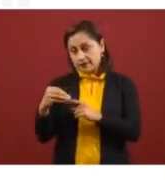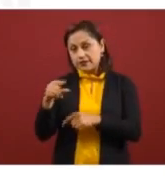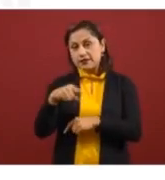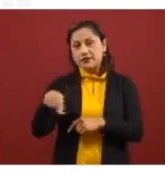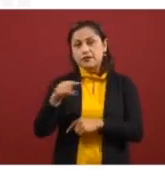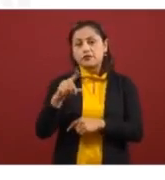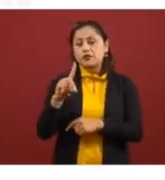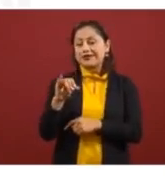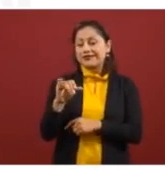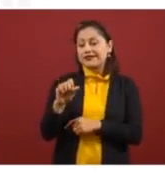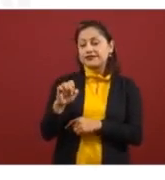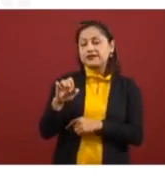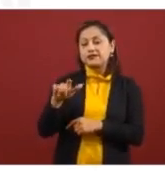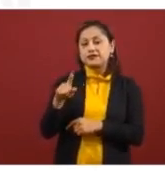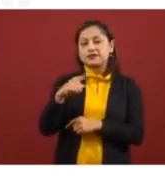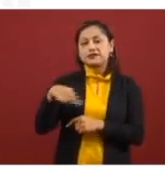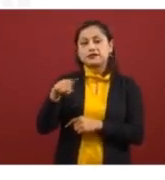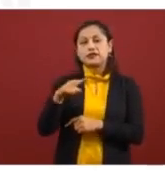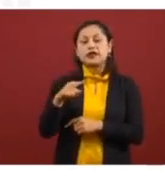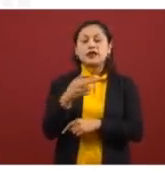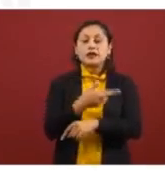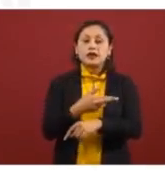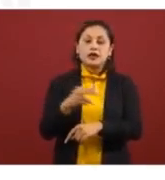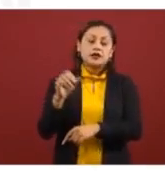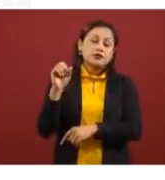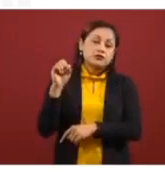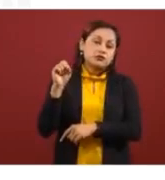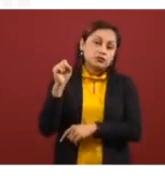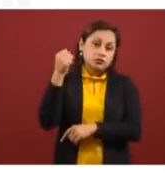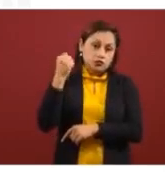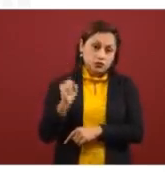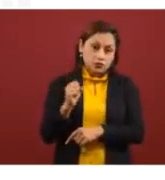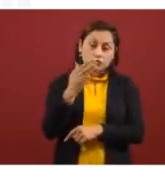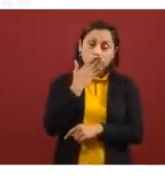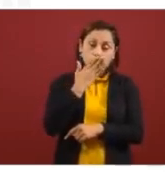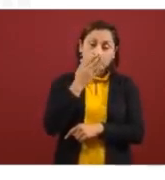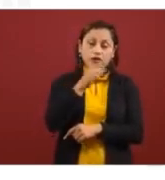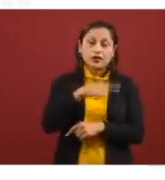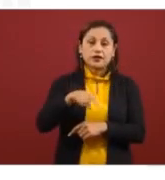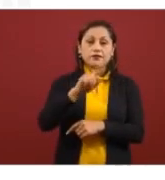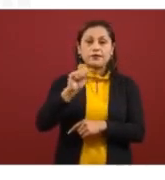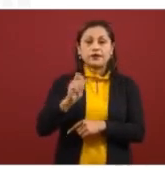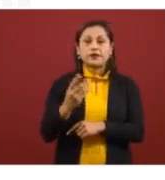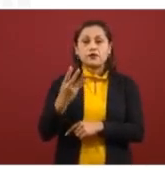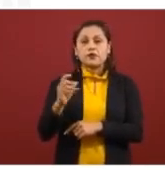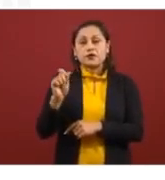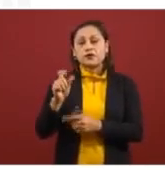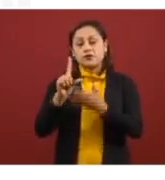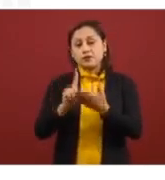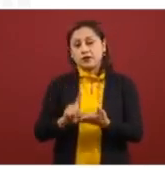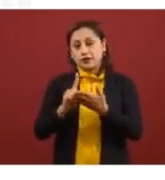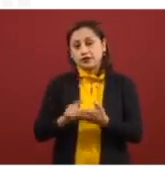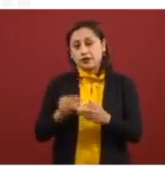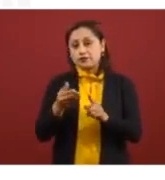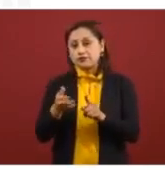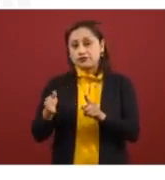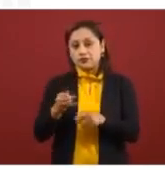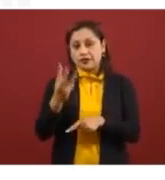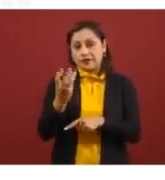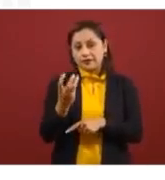and diesel. And the most expensive was 22.44 in Hermosillo, Sonora.